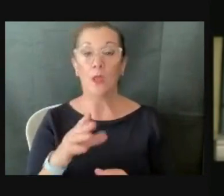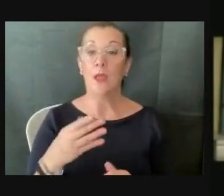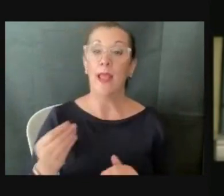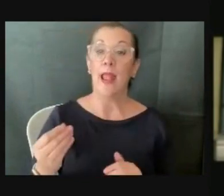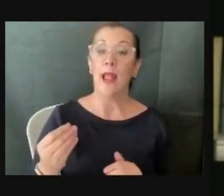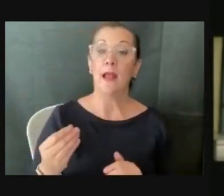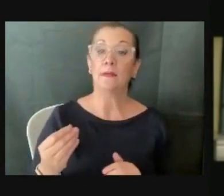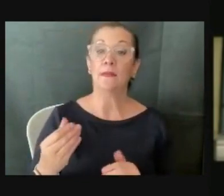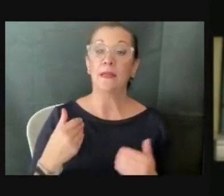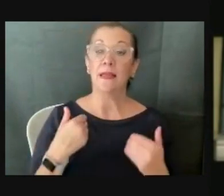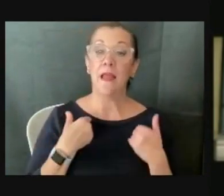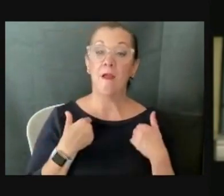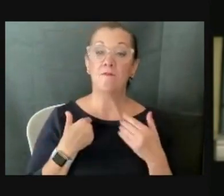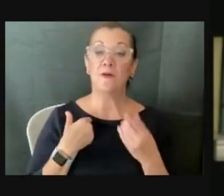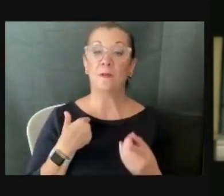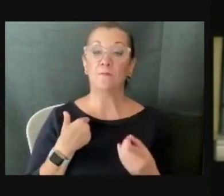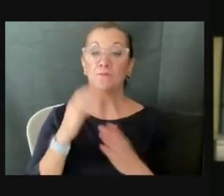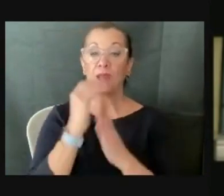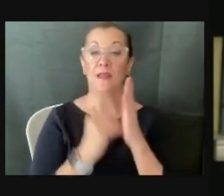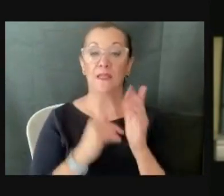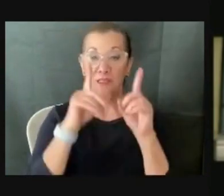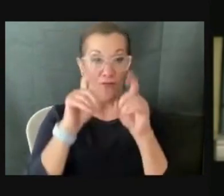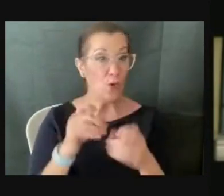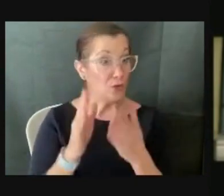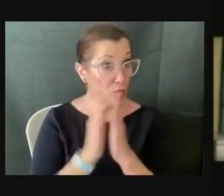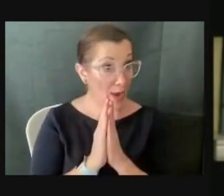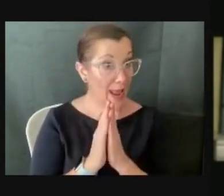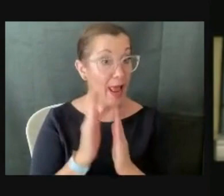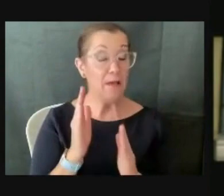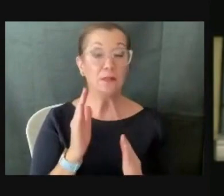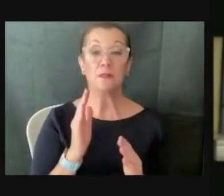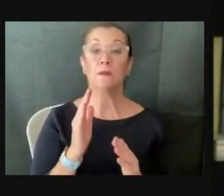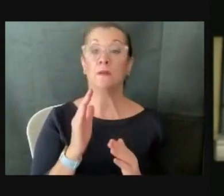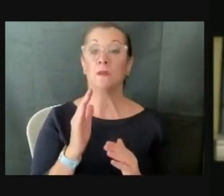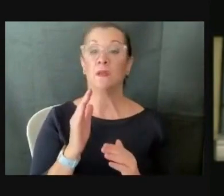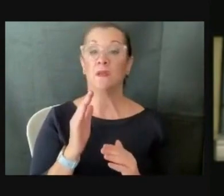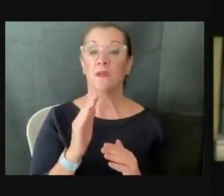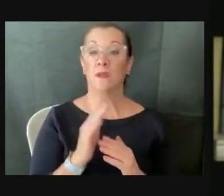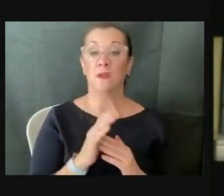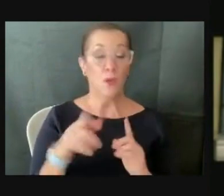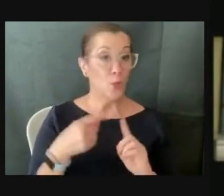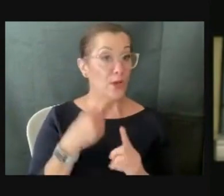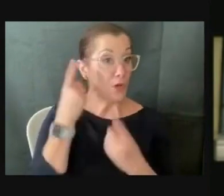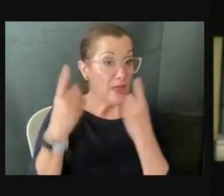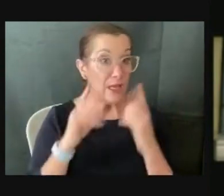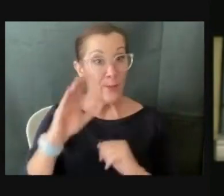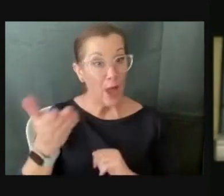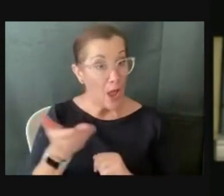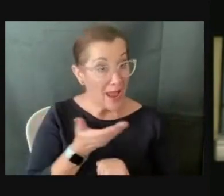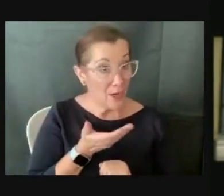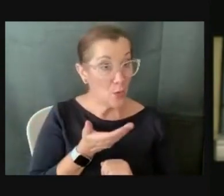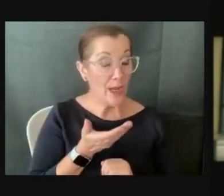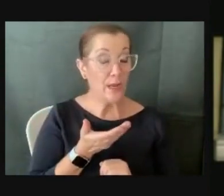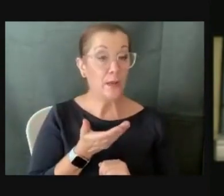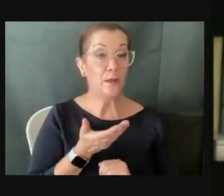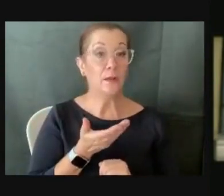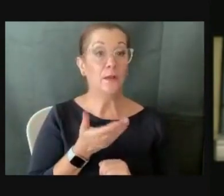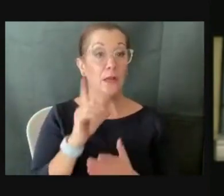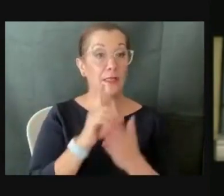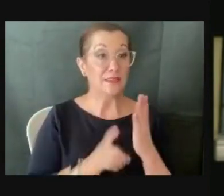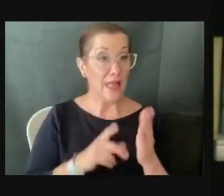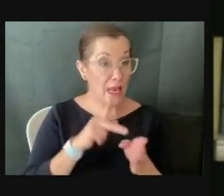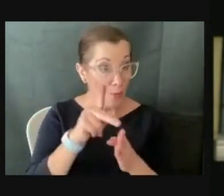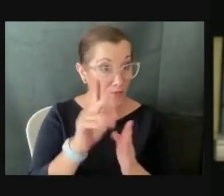I've got a list of questions to ask here when you're thinking of hiring a design